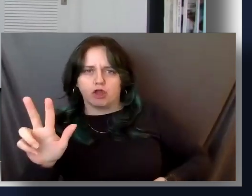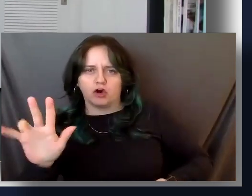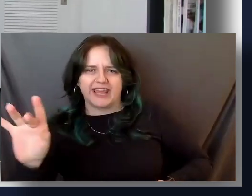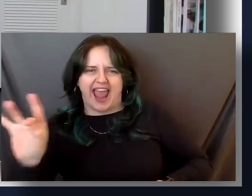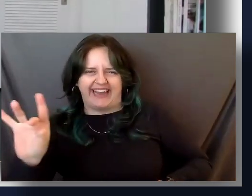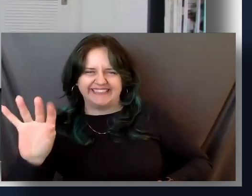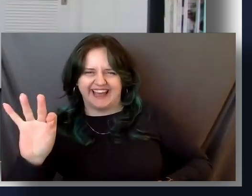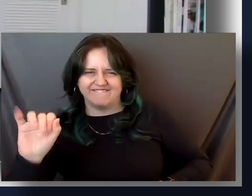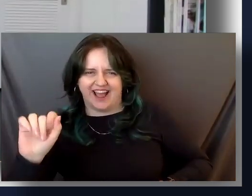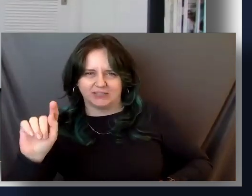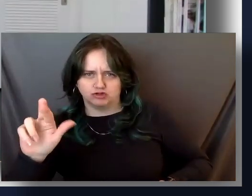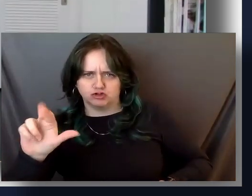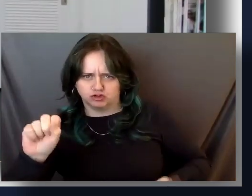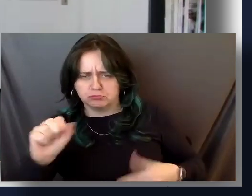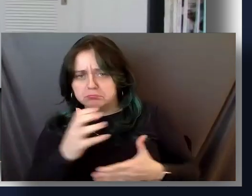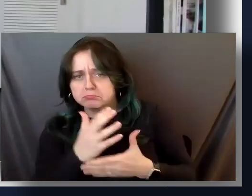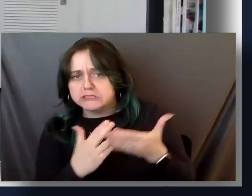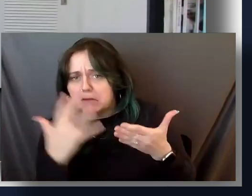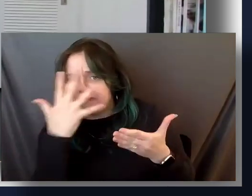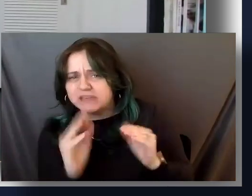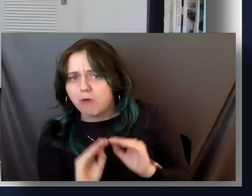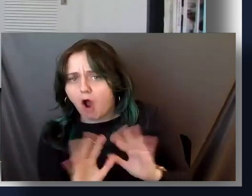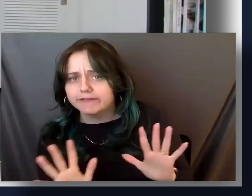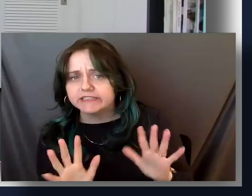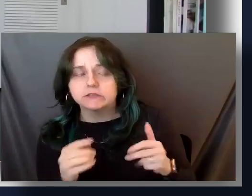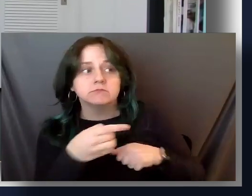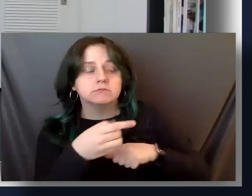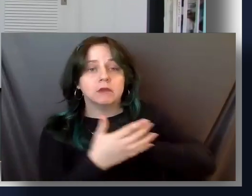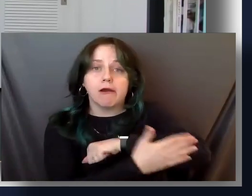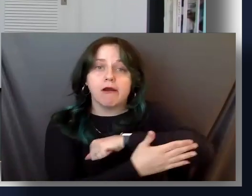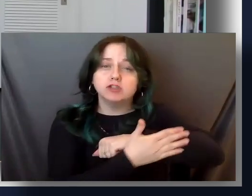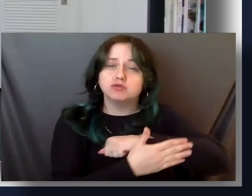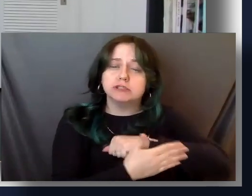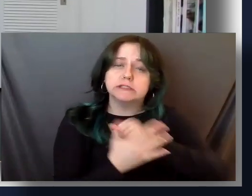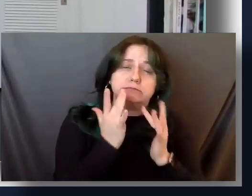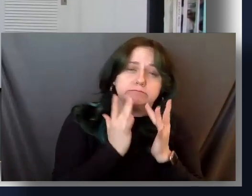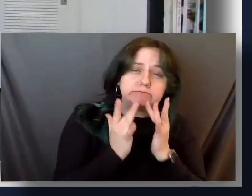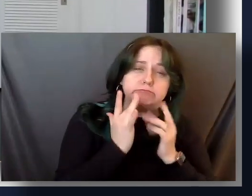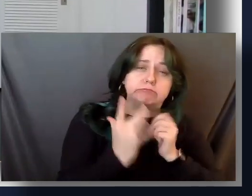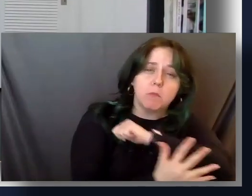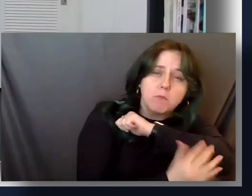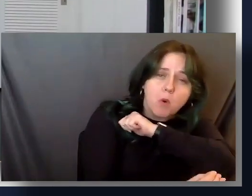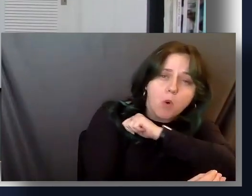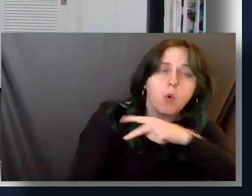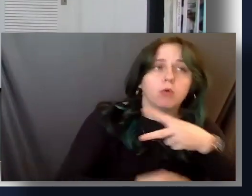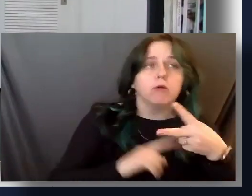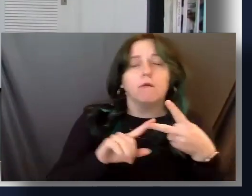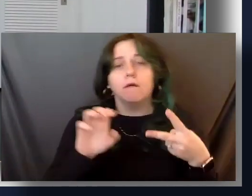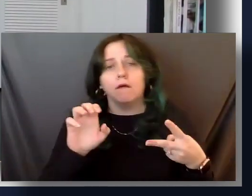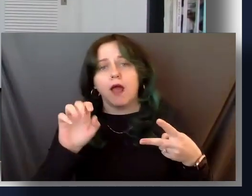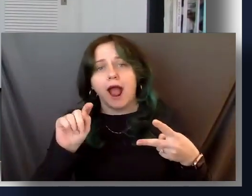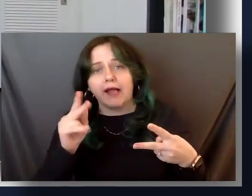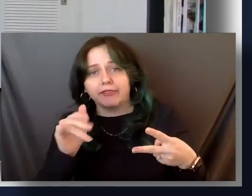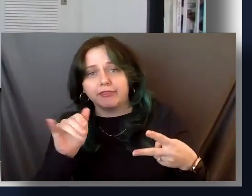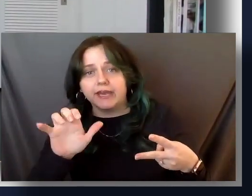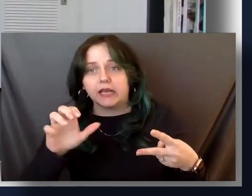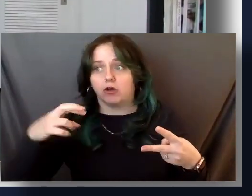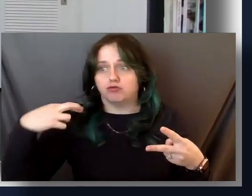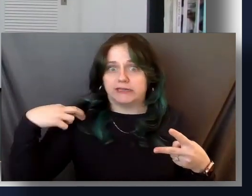these factors seemed pretty obvious, whether a country was poor, whether it was ethnically and